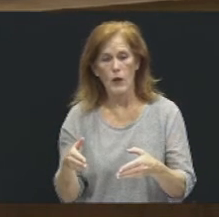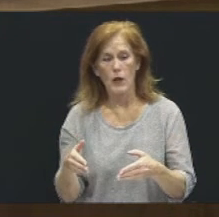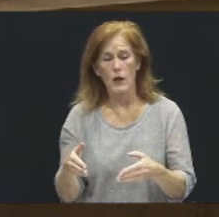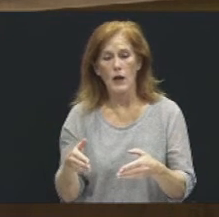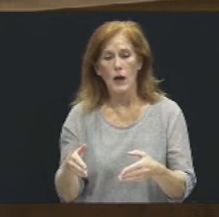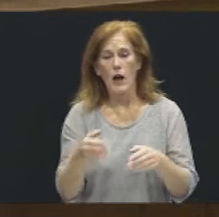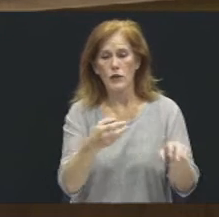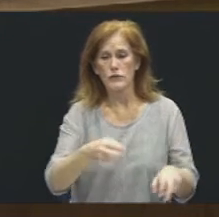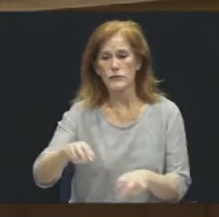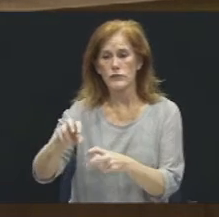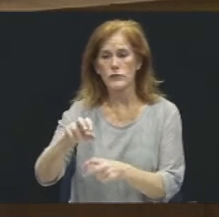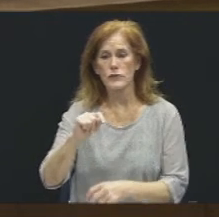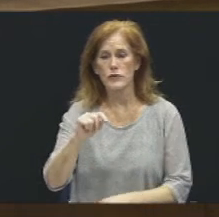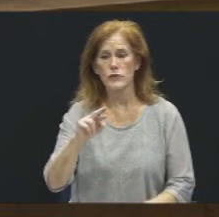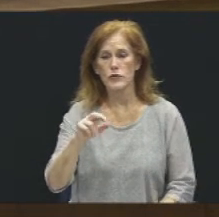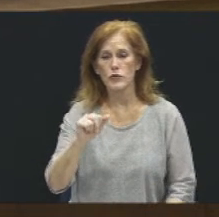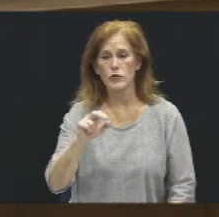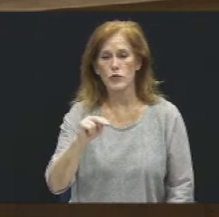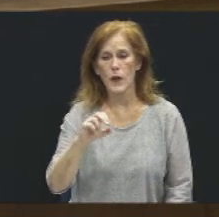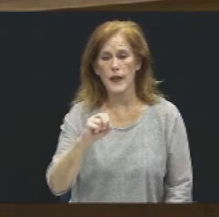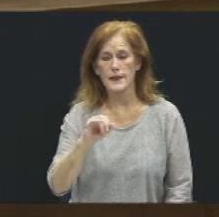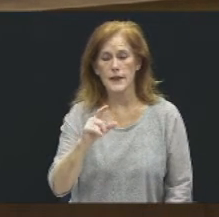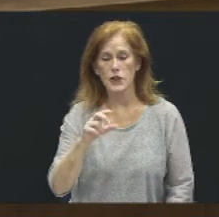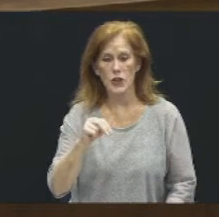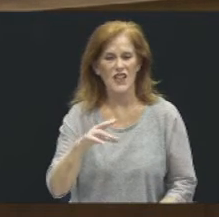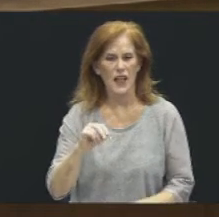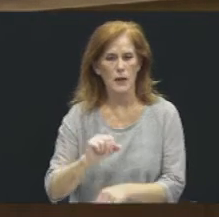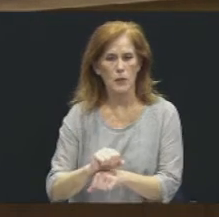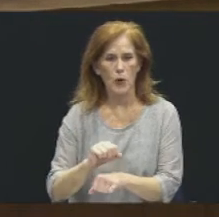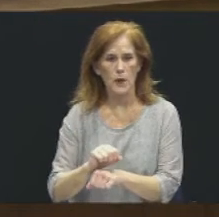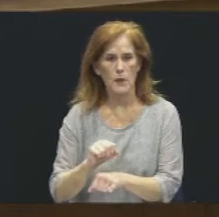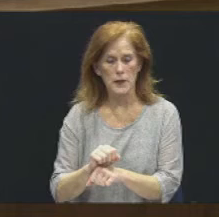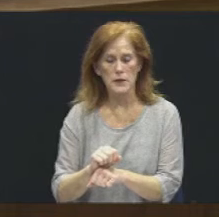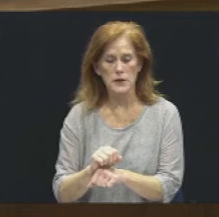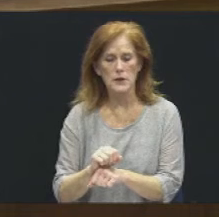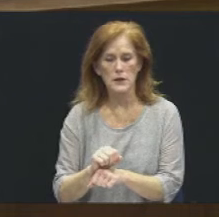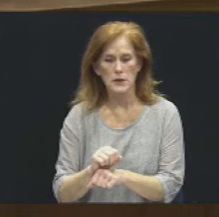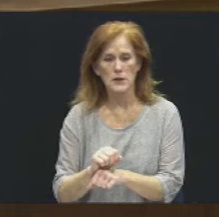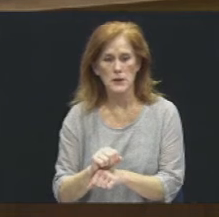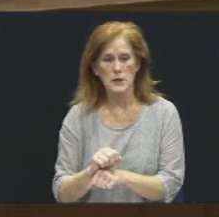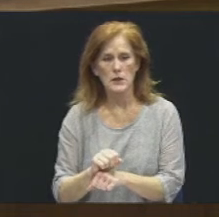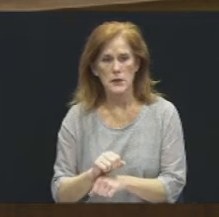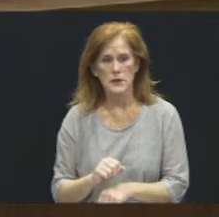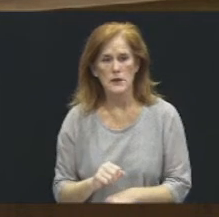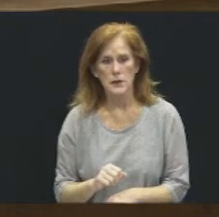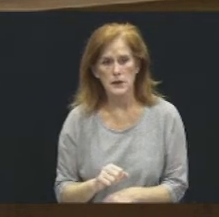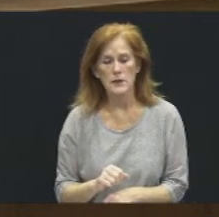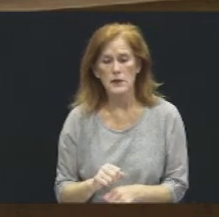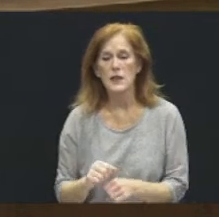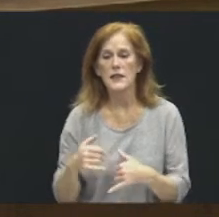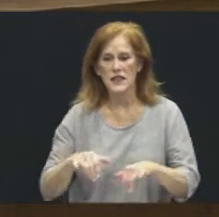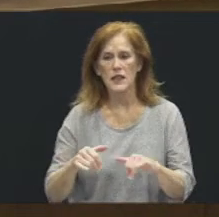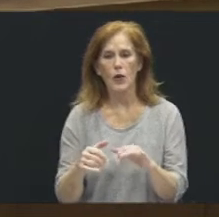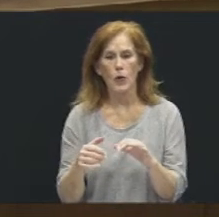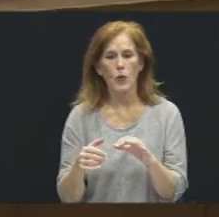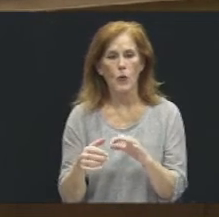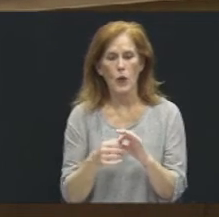transition and employment under the auspices of that institution.